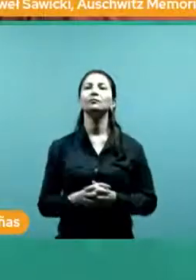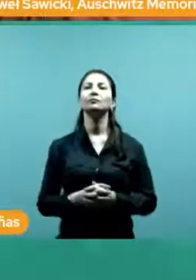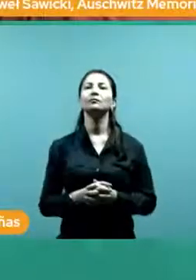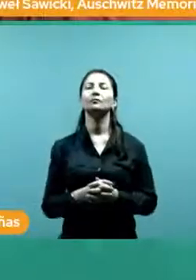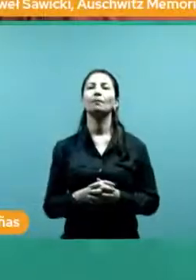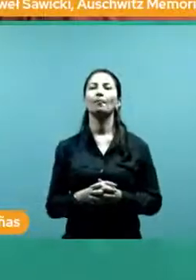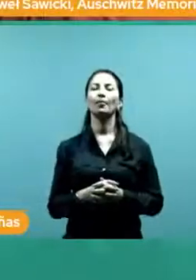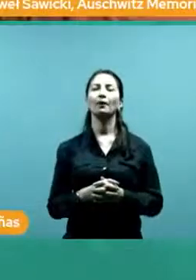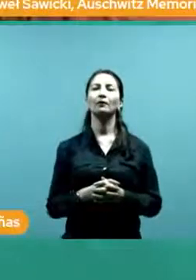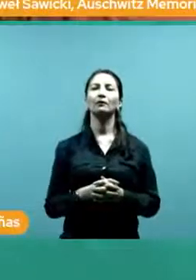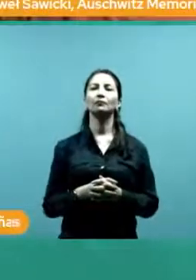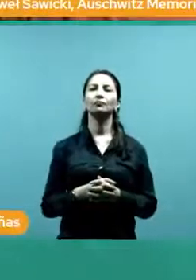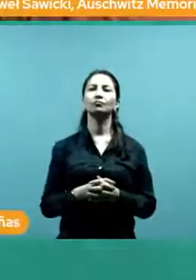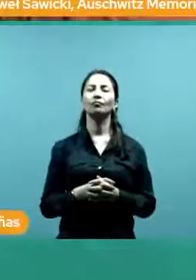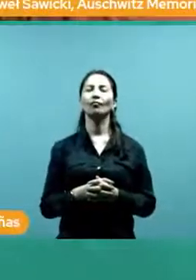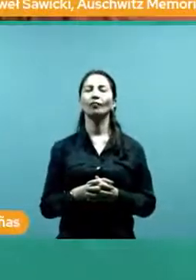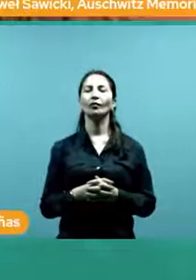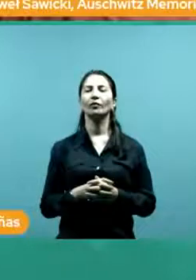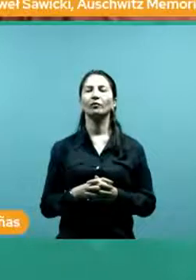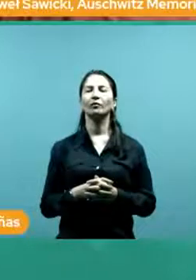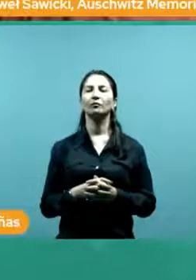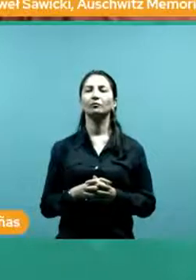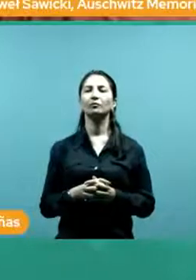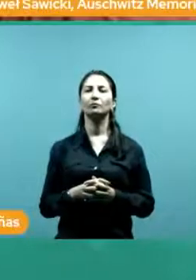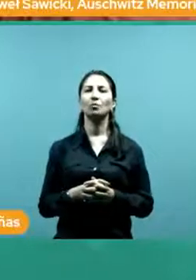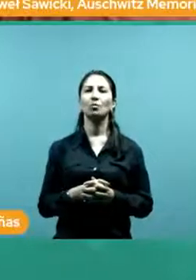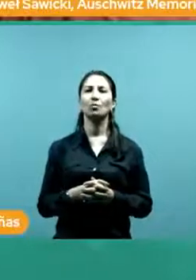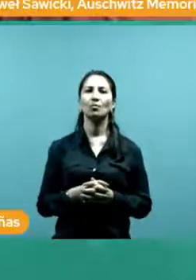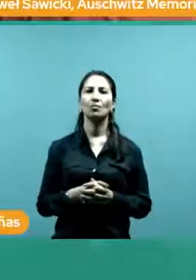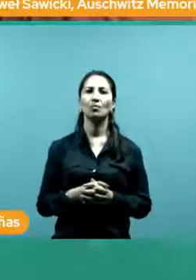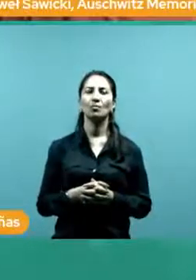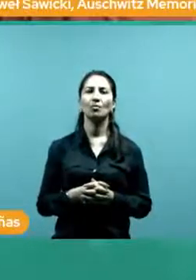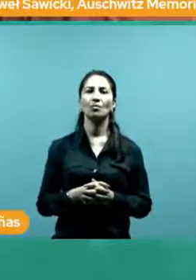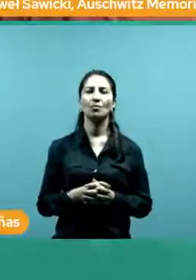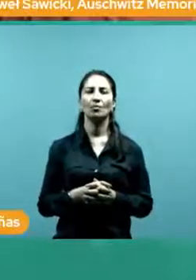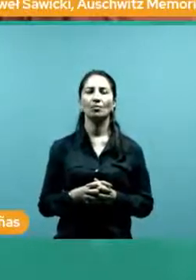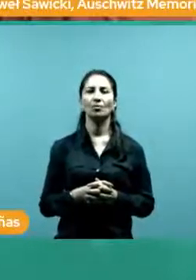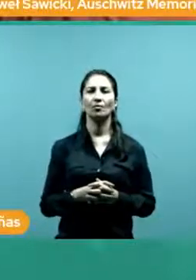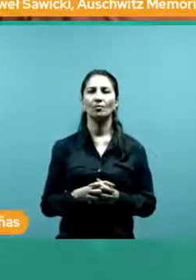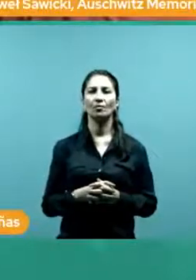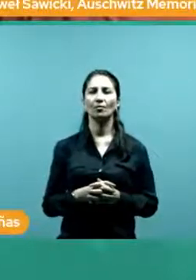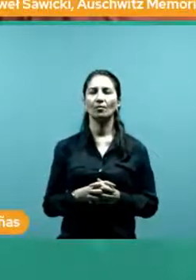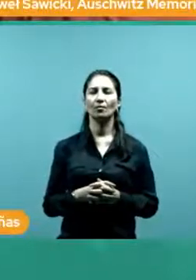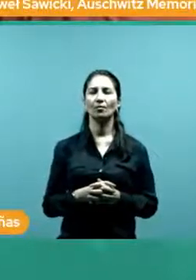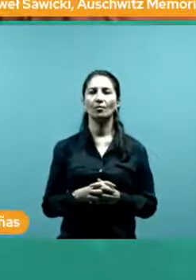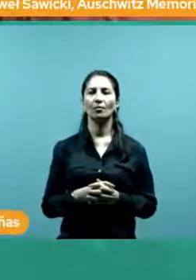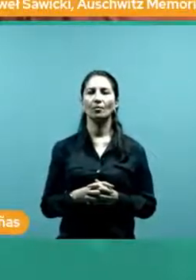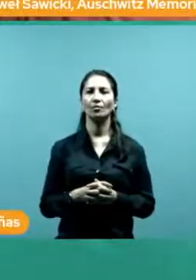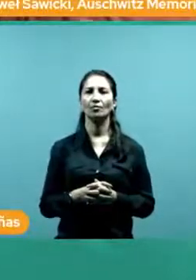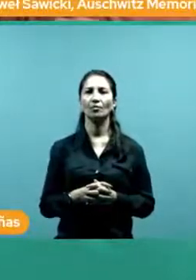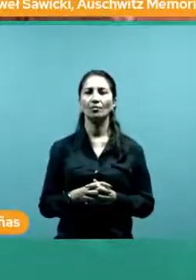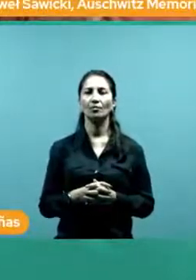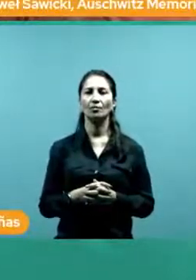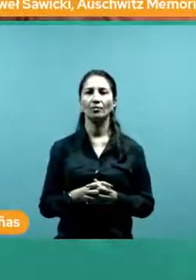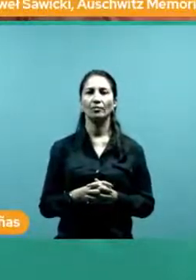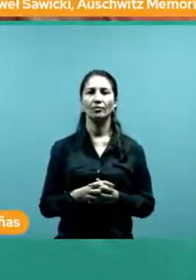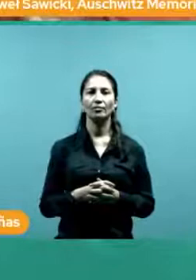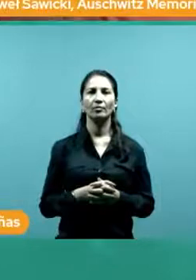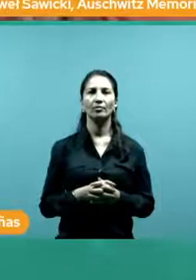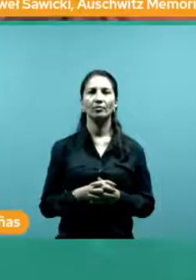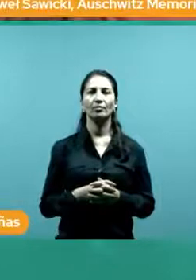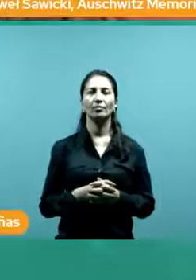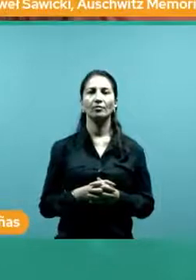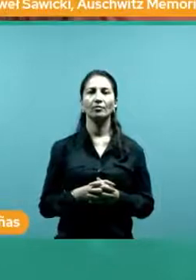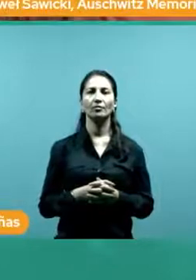ago, not far away. No hace mucho tiempo y tampoco a tan larga distancia. And so with